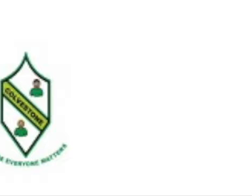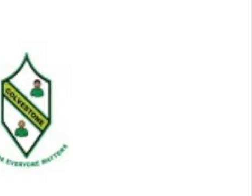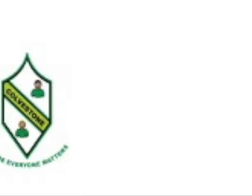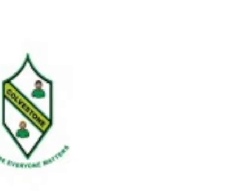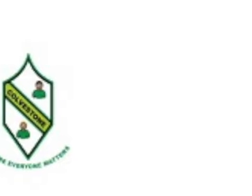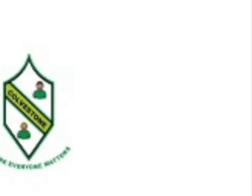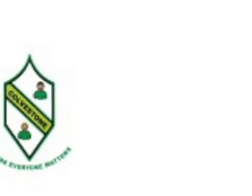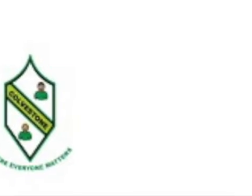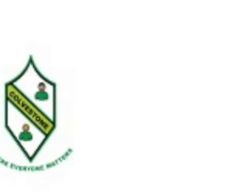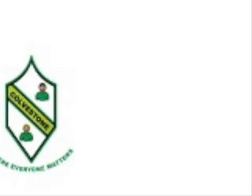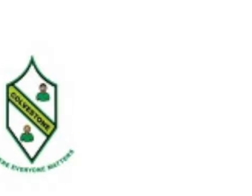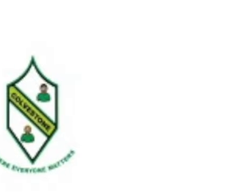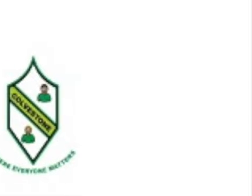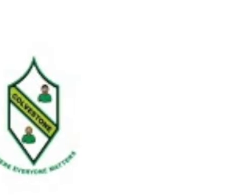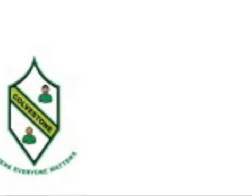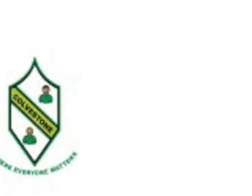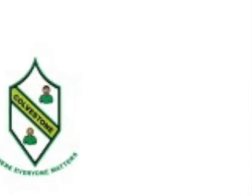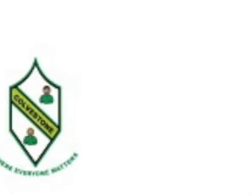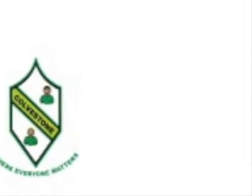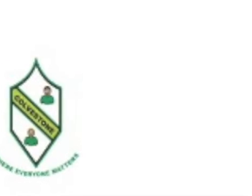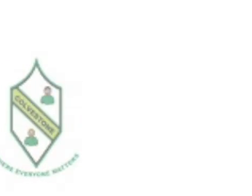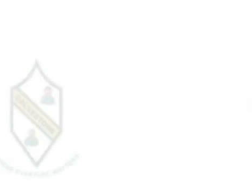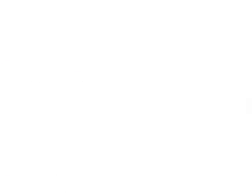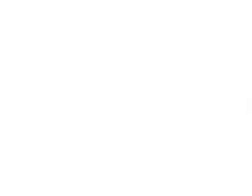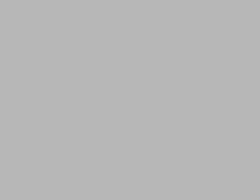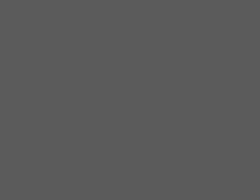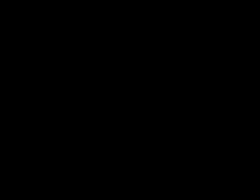Awesome Phonics.